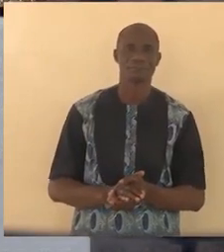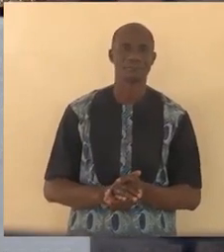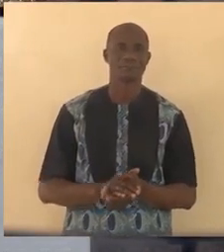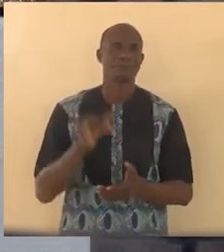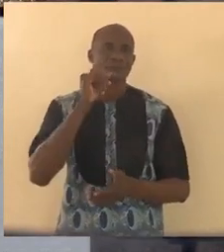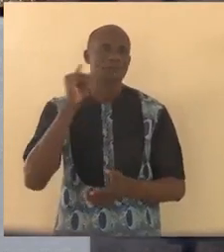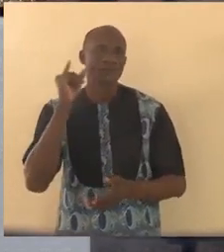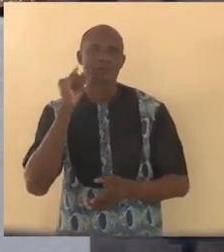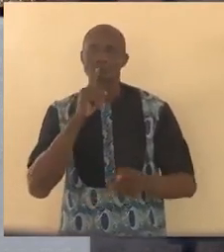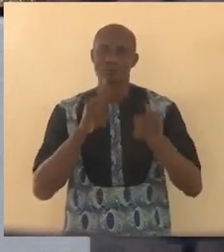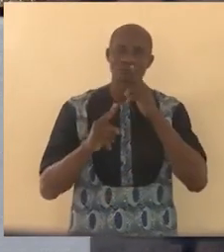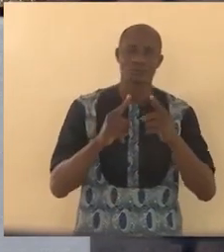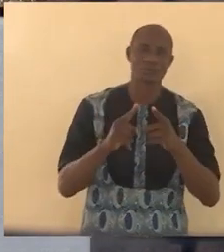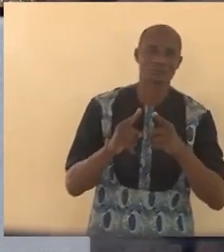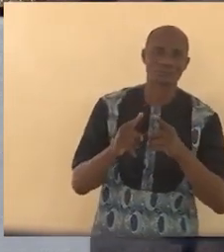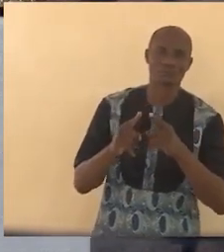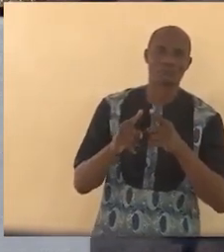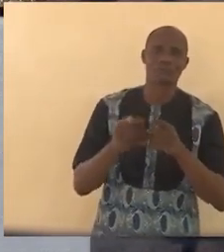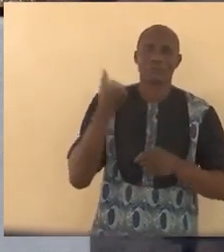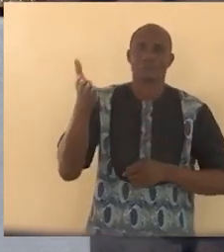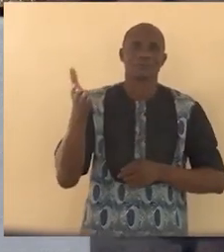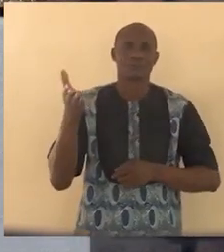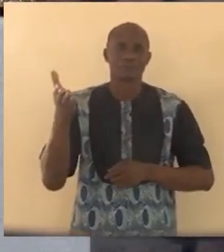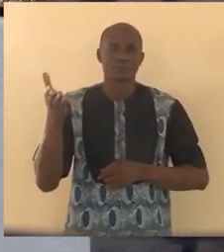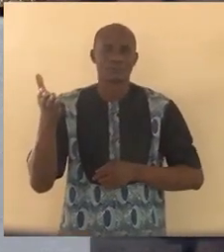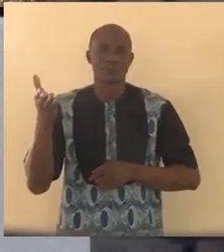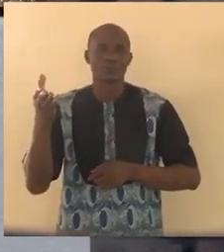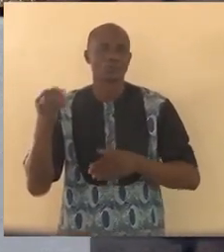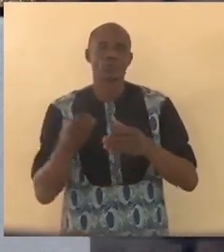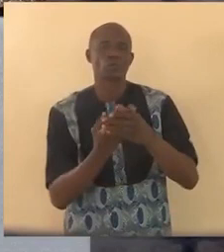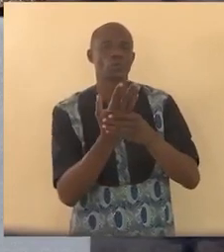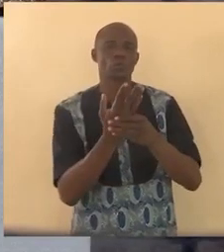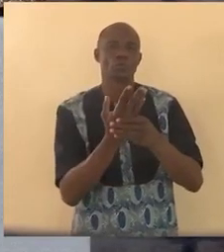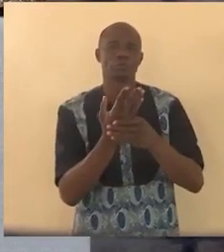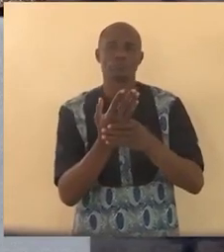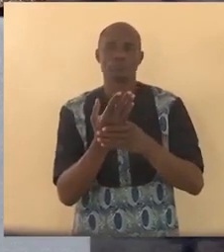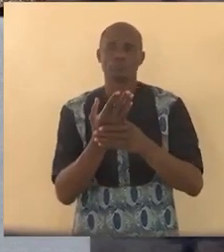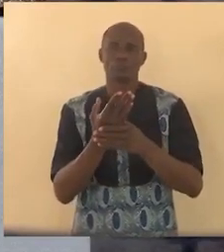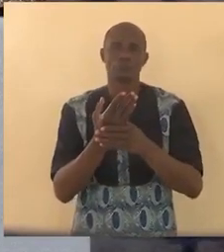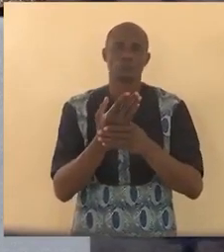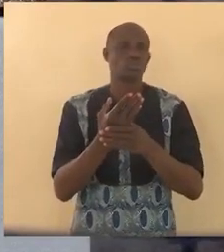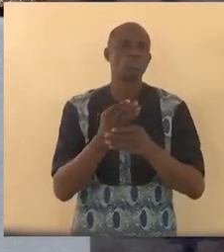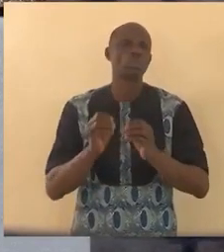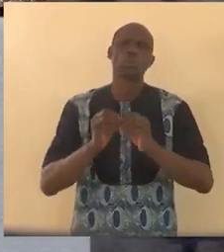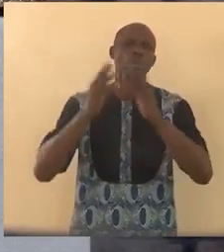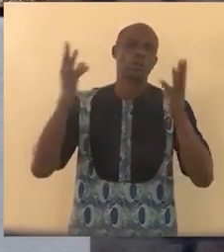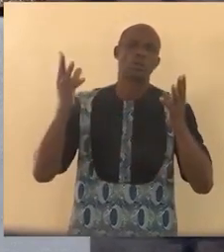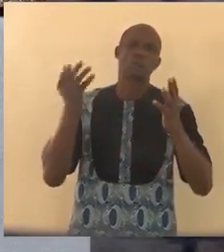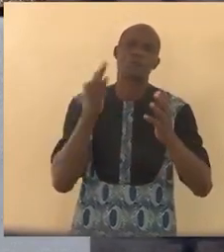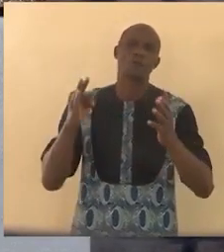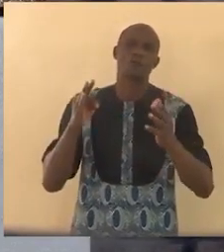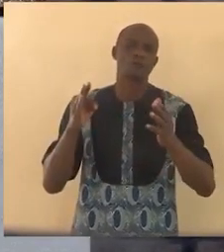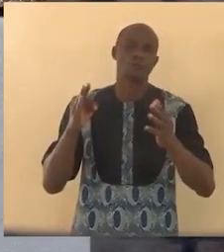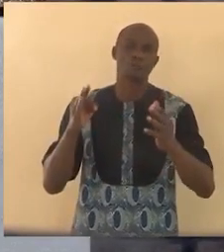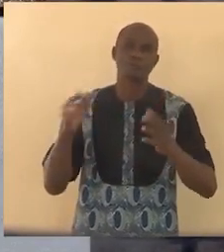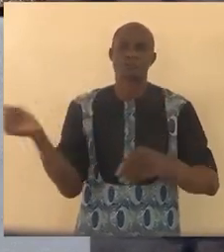Is it yesterday? Yeah, I was talking about nihilism. That there is a proliferation, there's preponderance of nihilism into